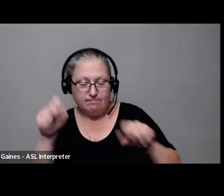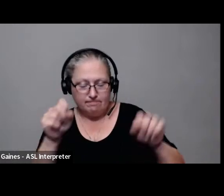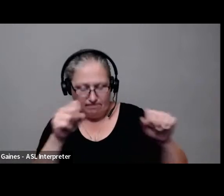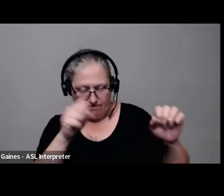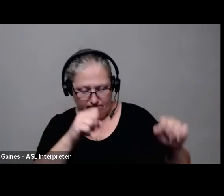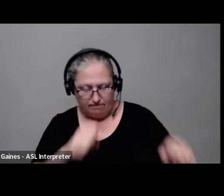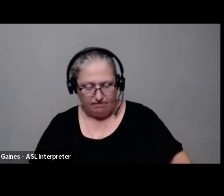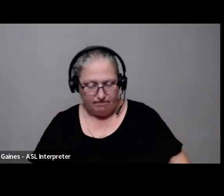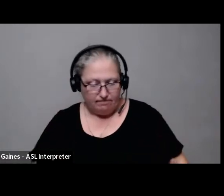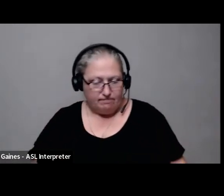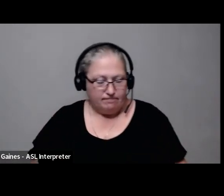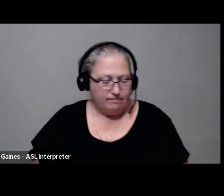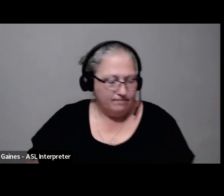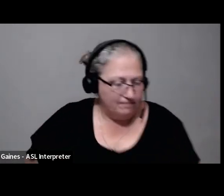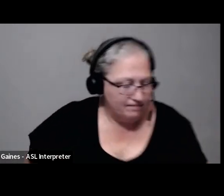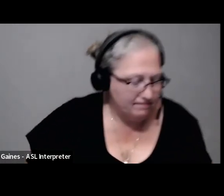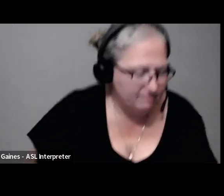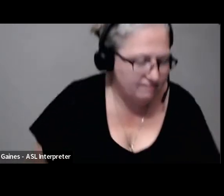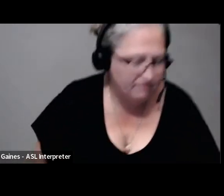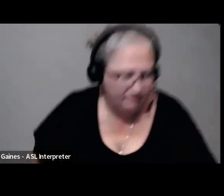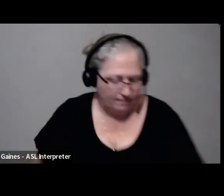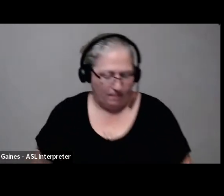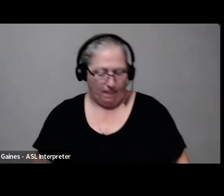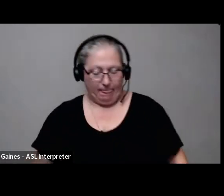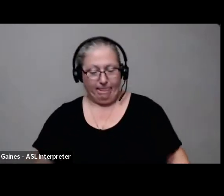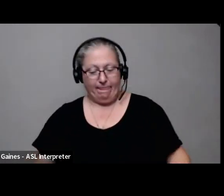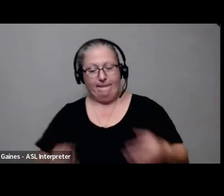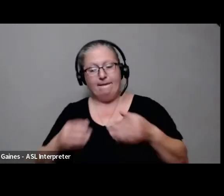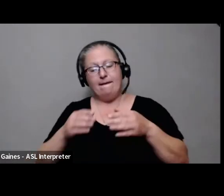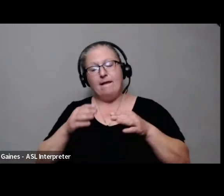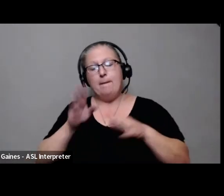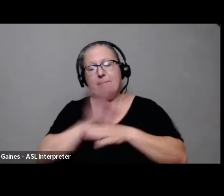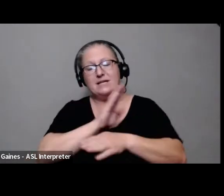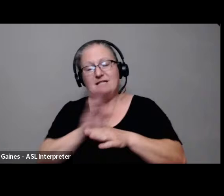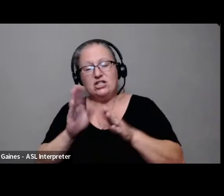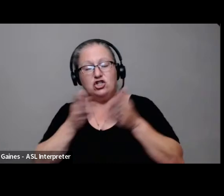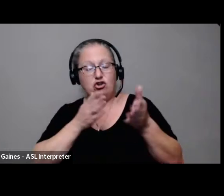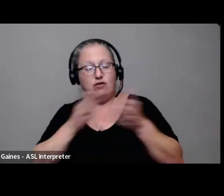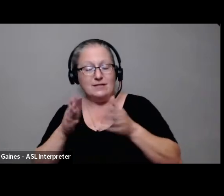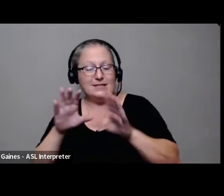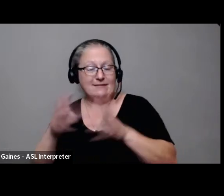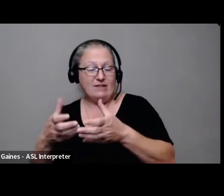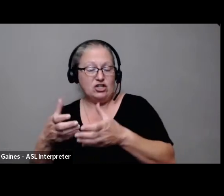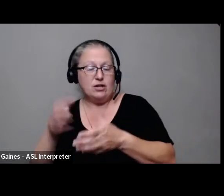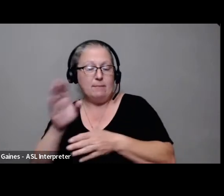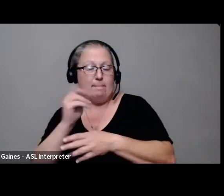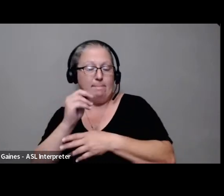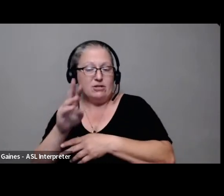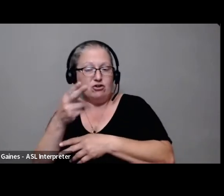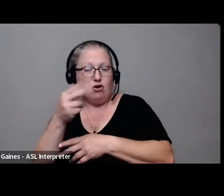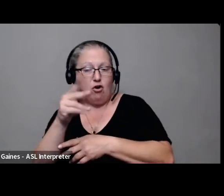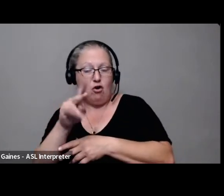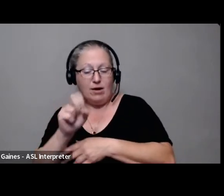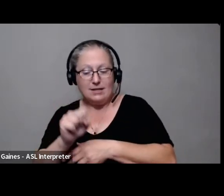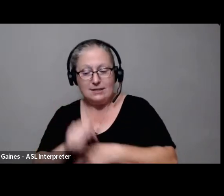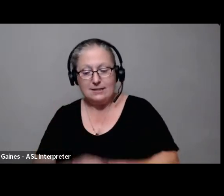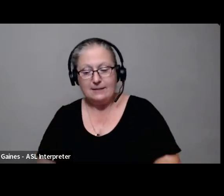Aye. Aye, excellent. Okay, Division of Business Services, Mr. Hawkins.